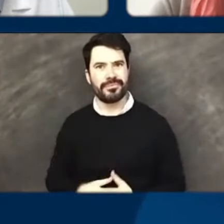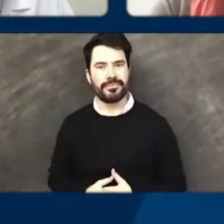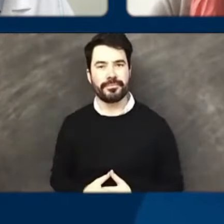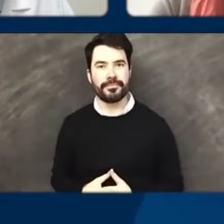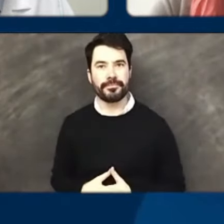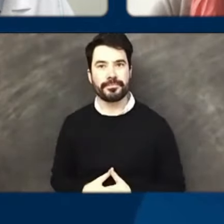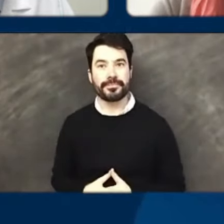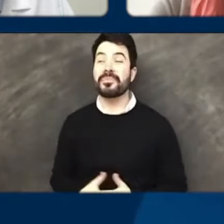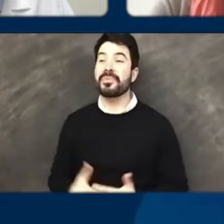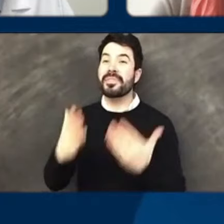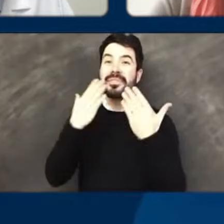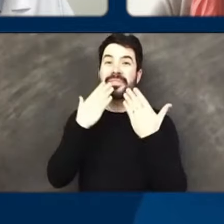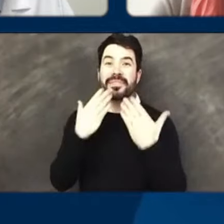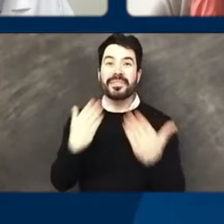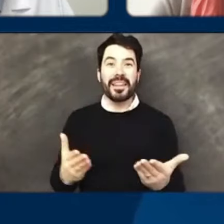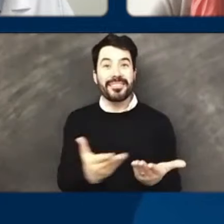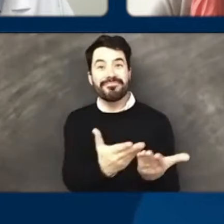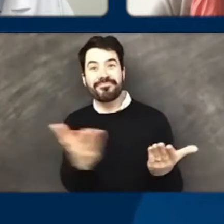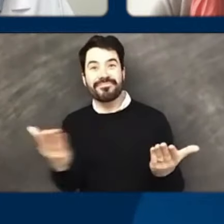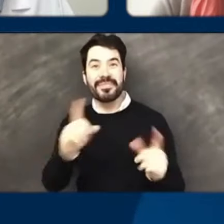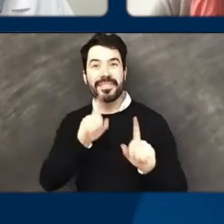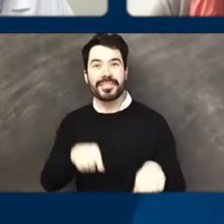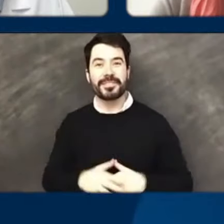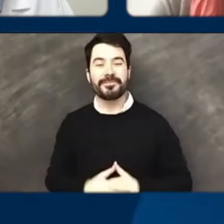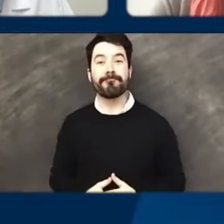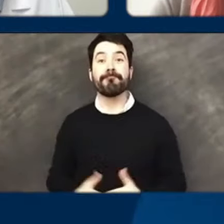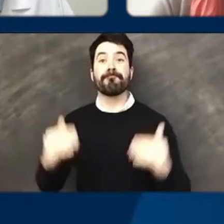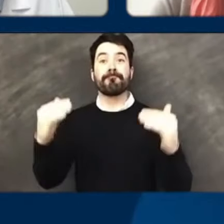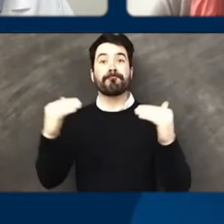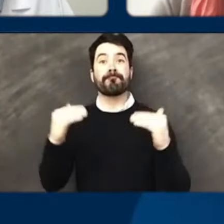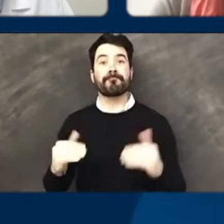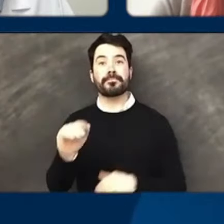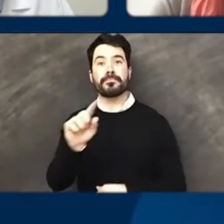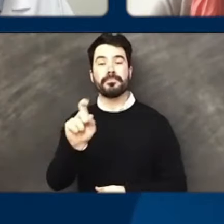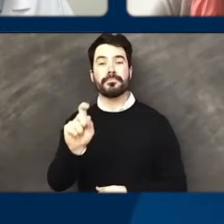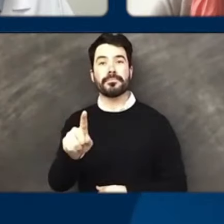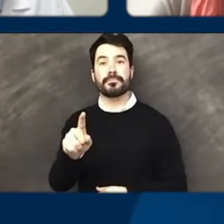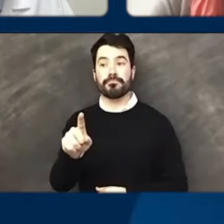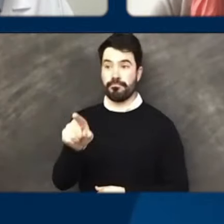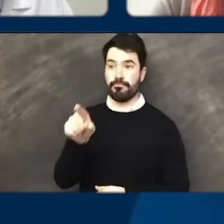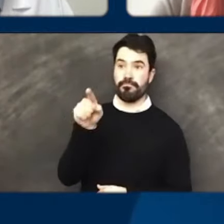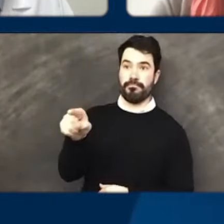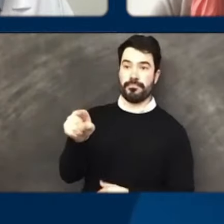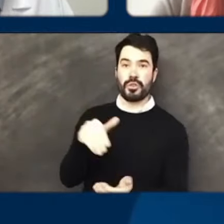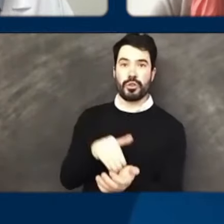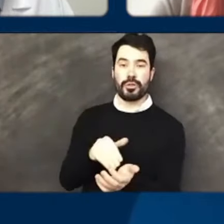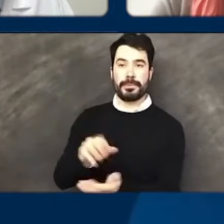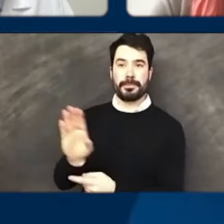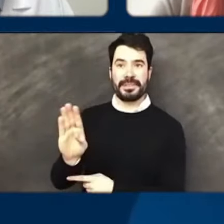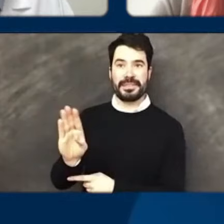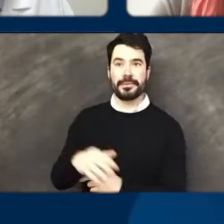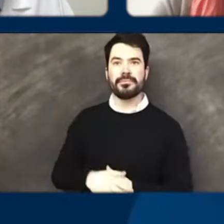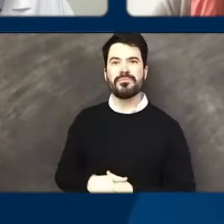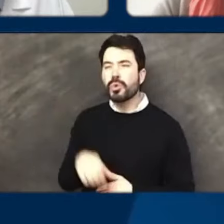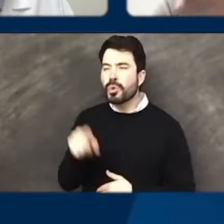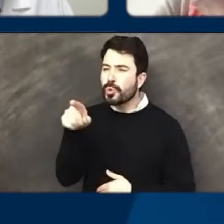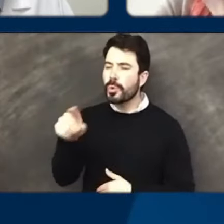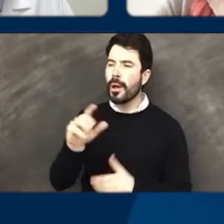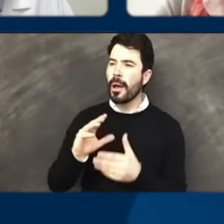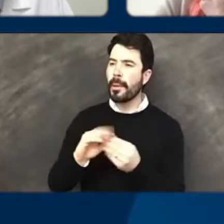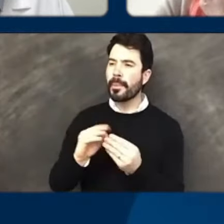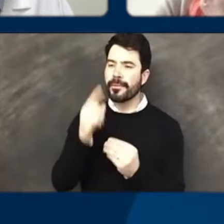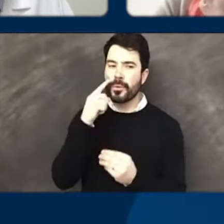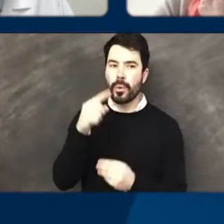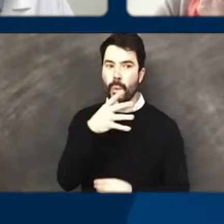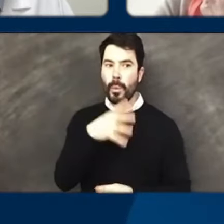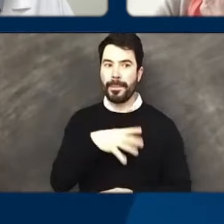Thank you all three for that answer. Next question we have up for Dr. Bisognano. What do you tell women who are having trouble controlling their